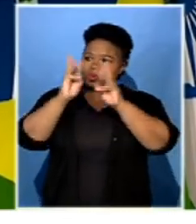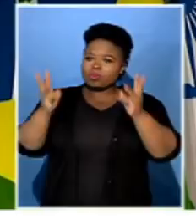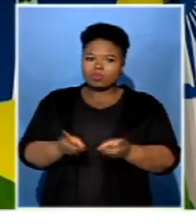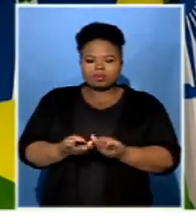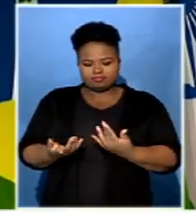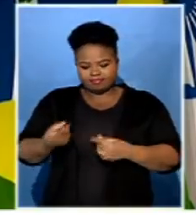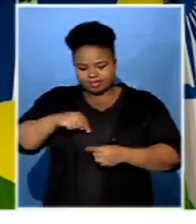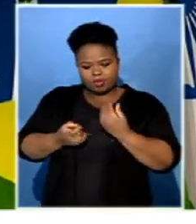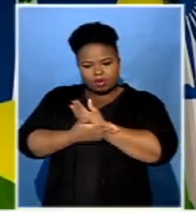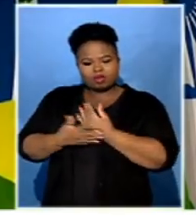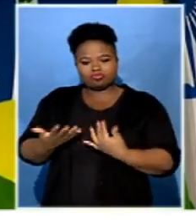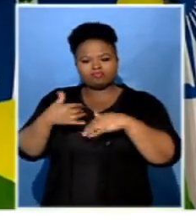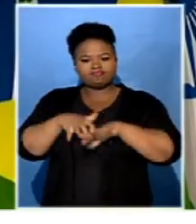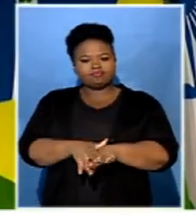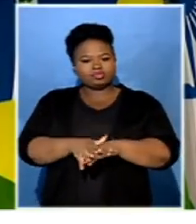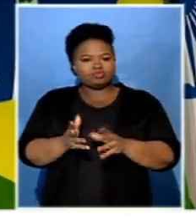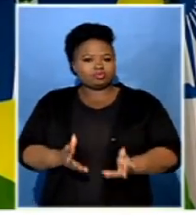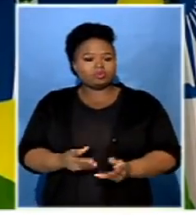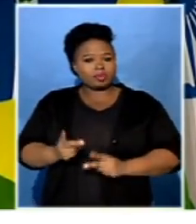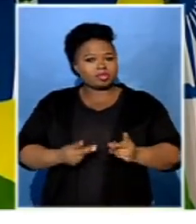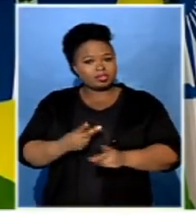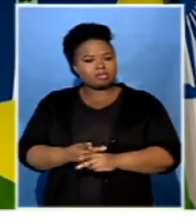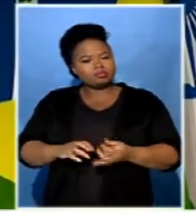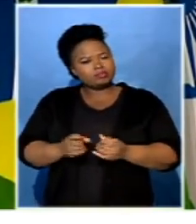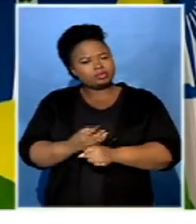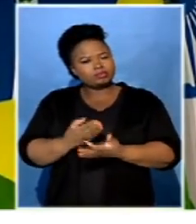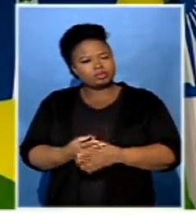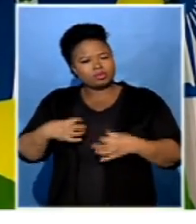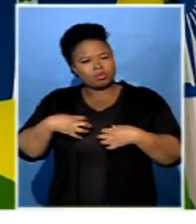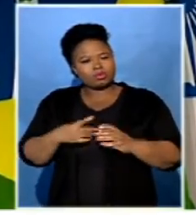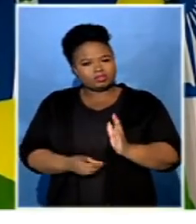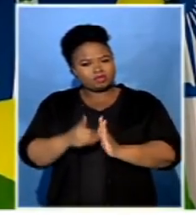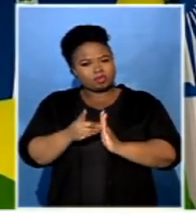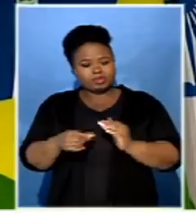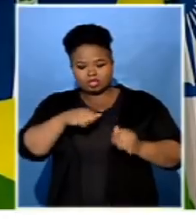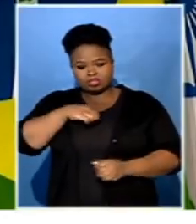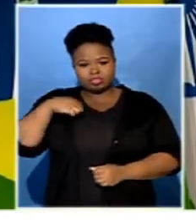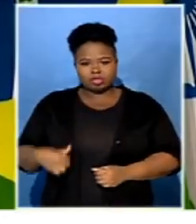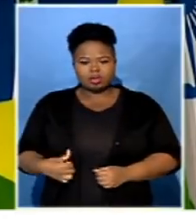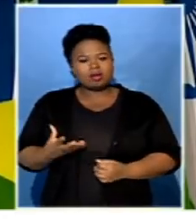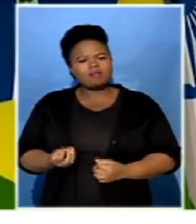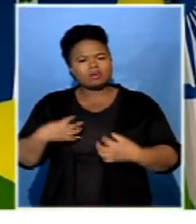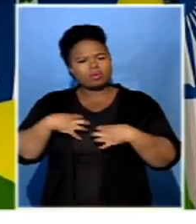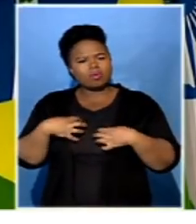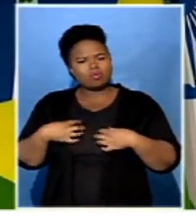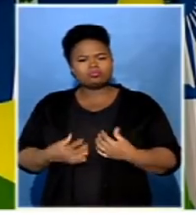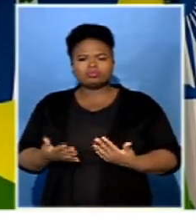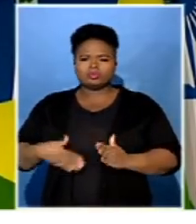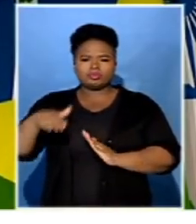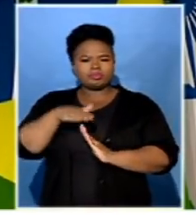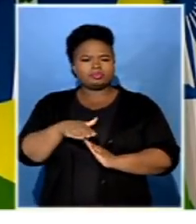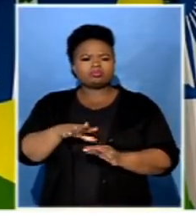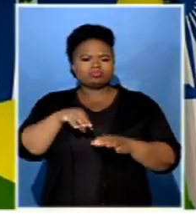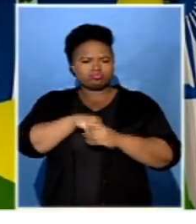integrated our country fully into it. While pursuing its own development, China has made its own important